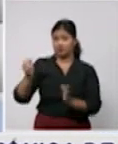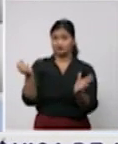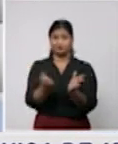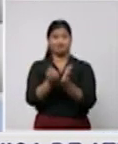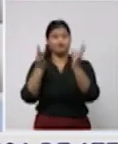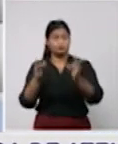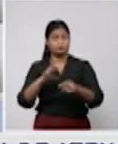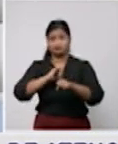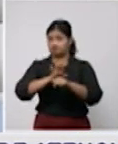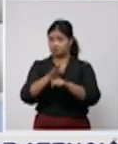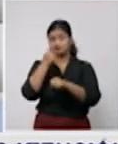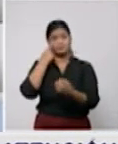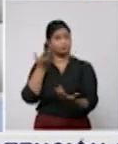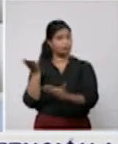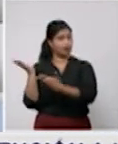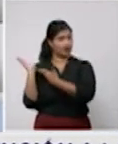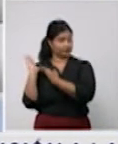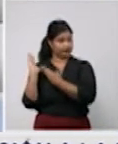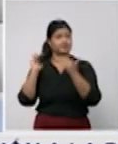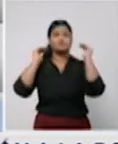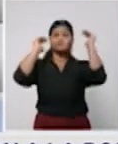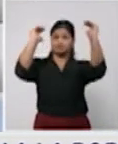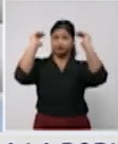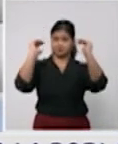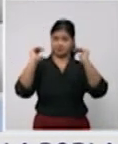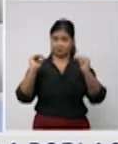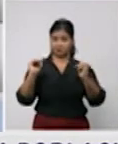19,624,044, after